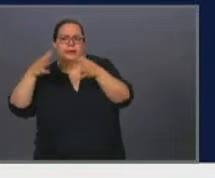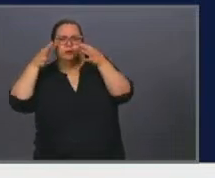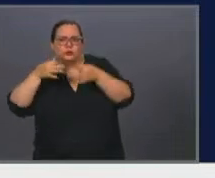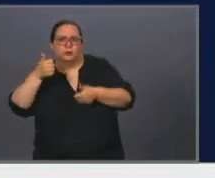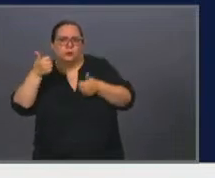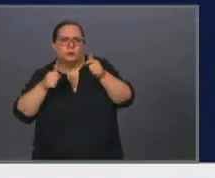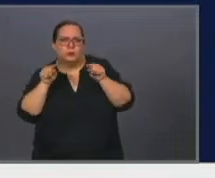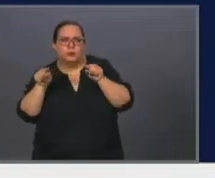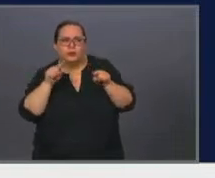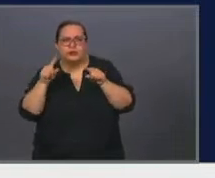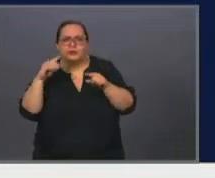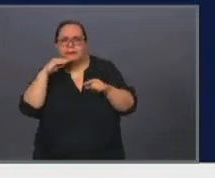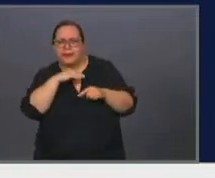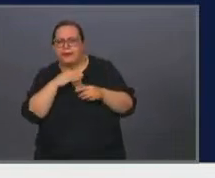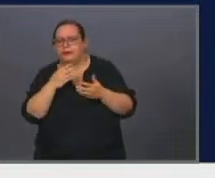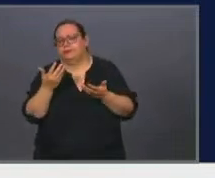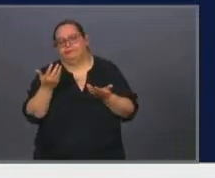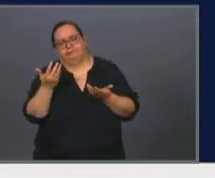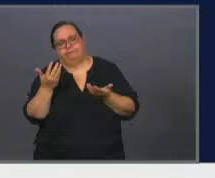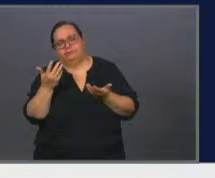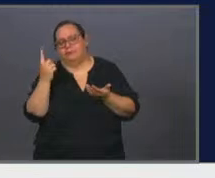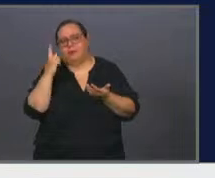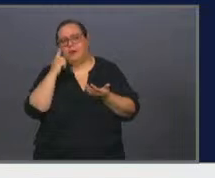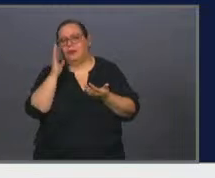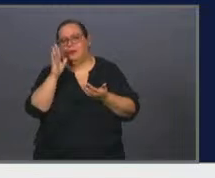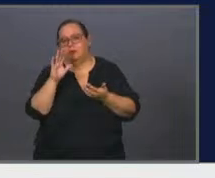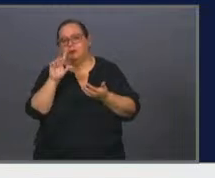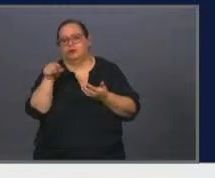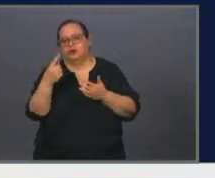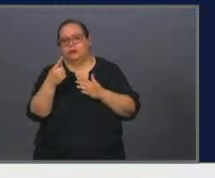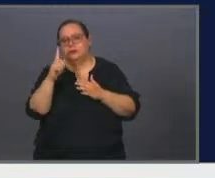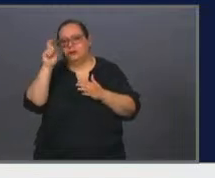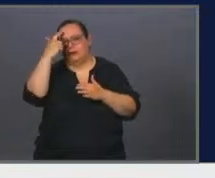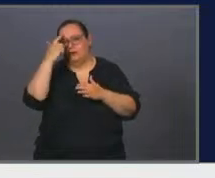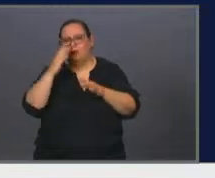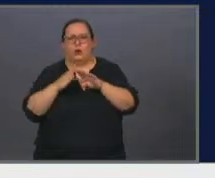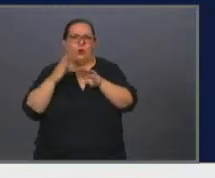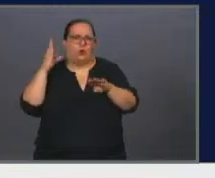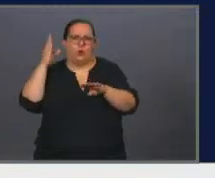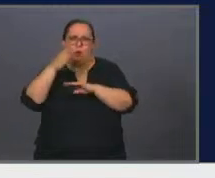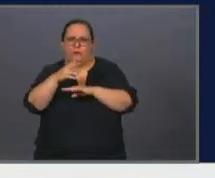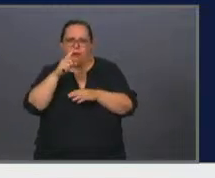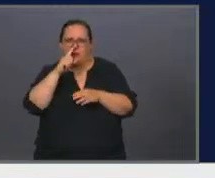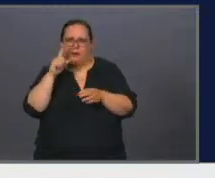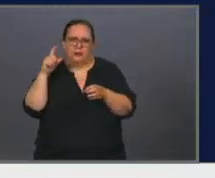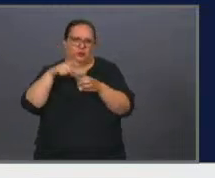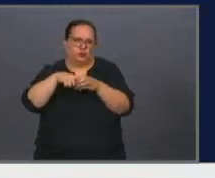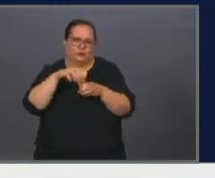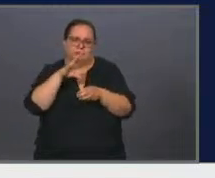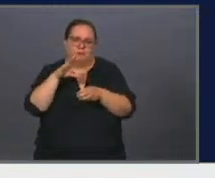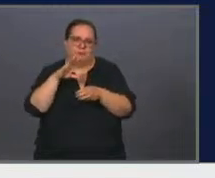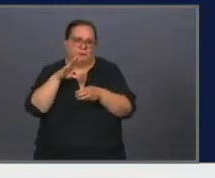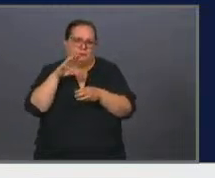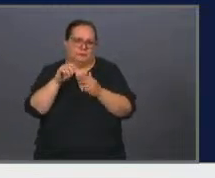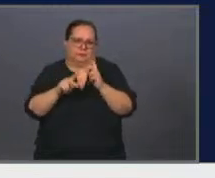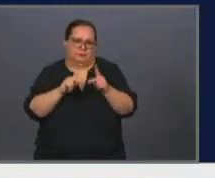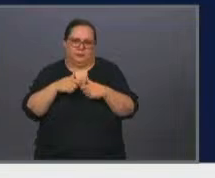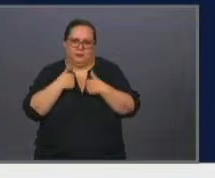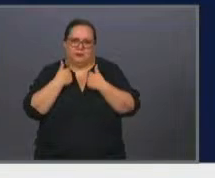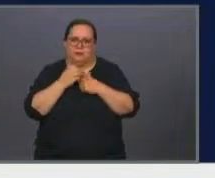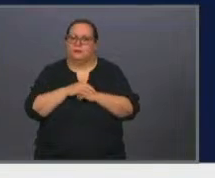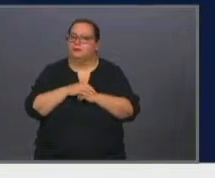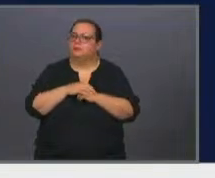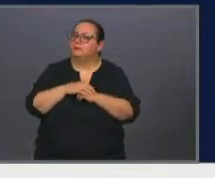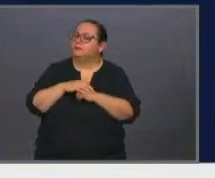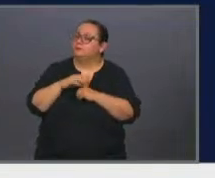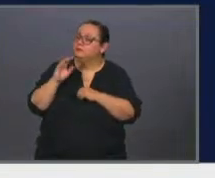lying? And that, I think it will just make the government overly intrusive and meddlesome. Mr. Moore, do you have anything to add?